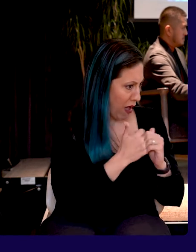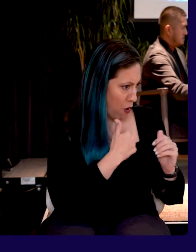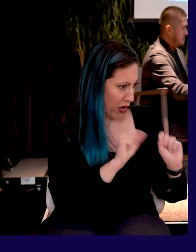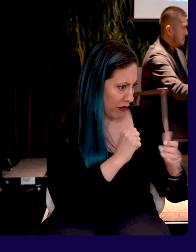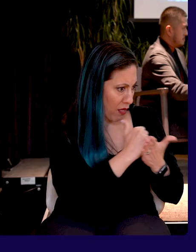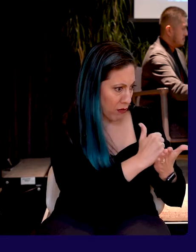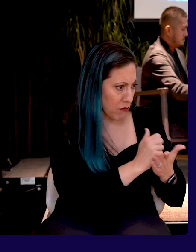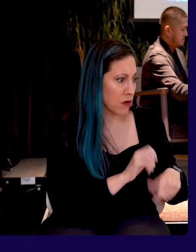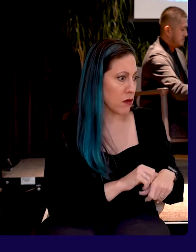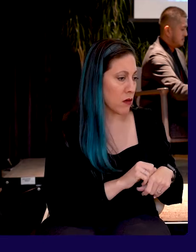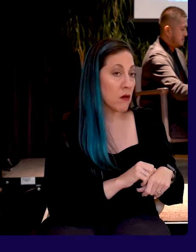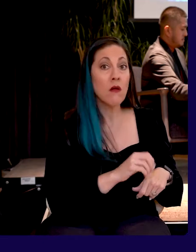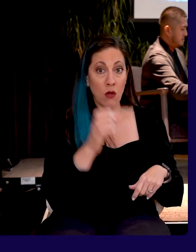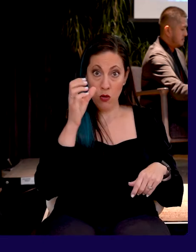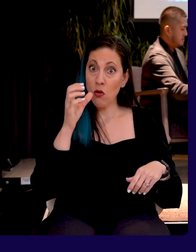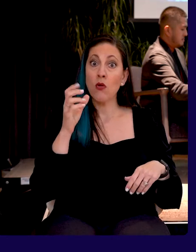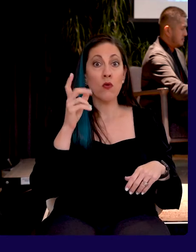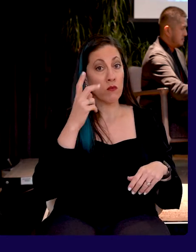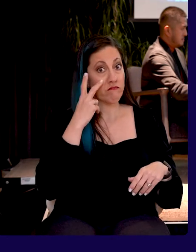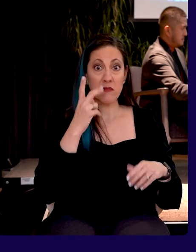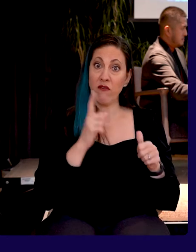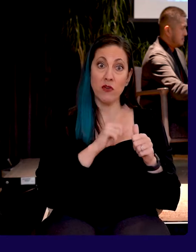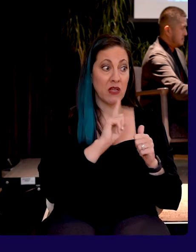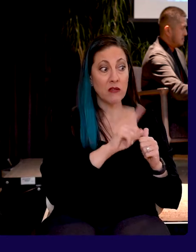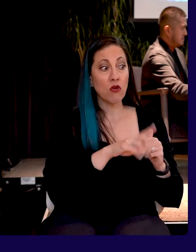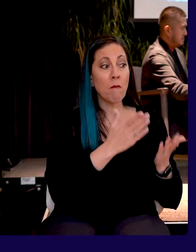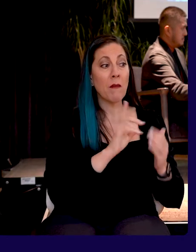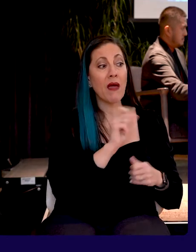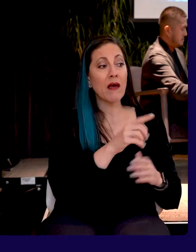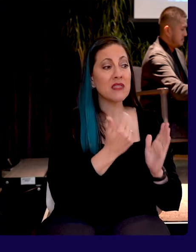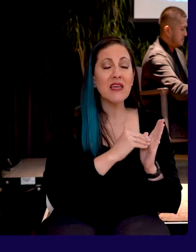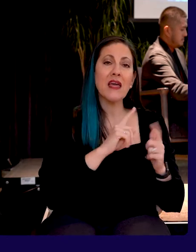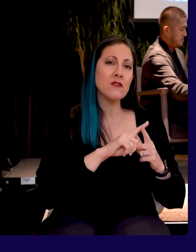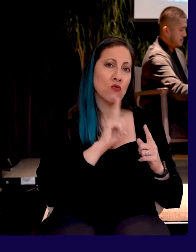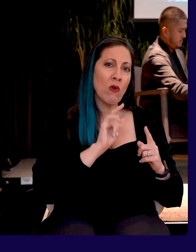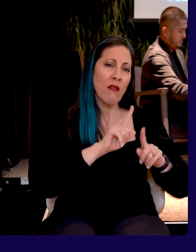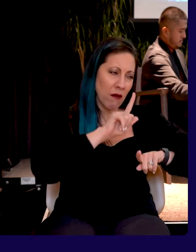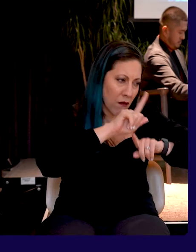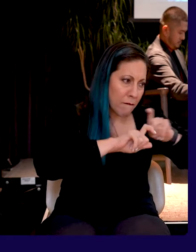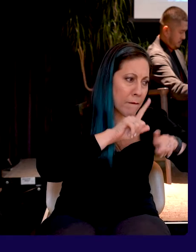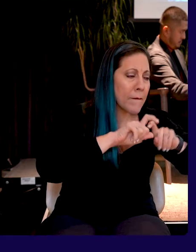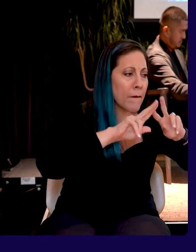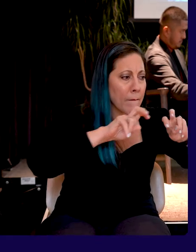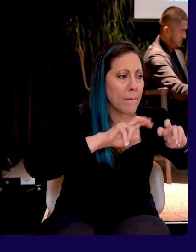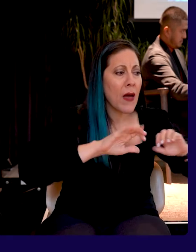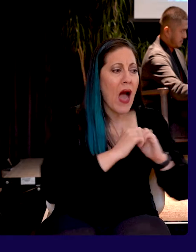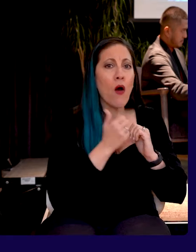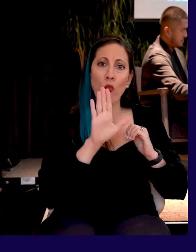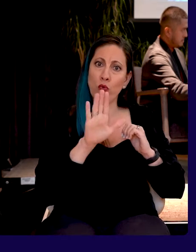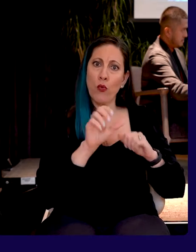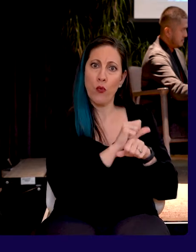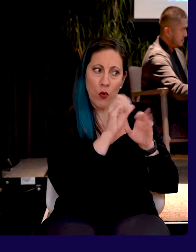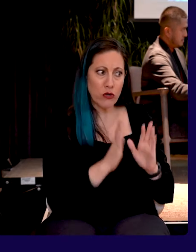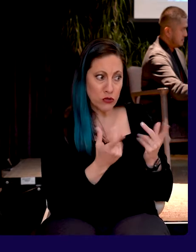help? And, you'll hear the first answer and maybe ask that same question again to really get to the core of how are your people doing?